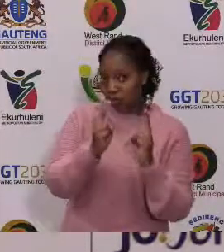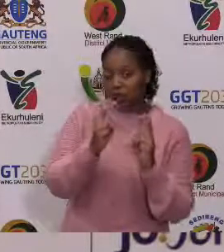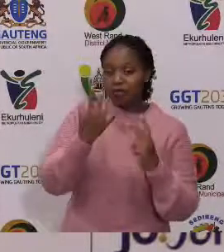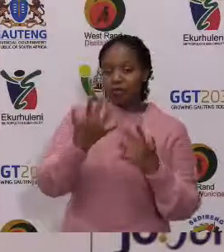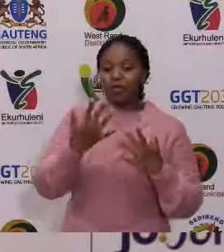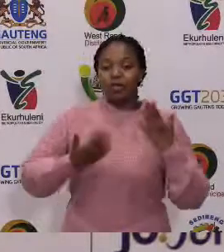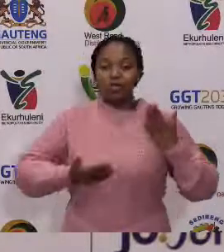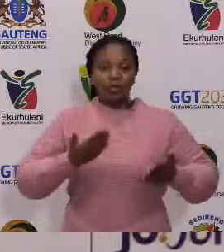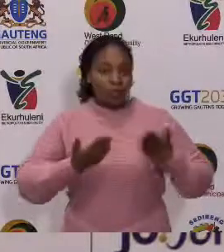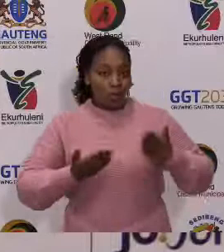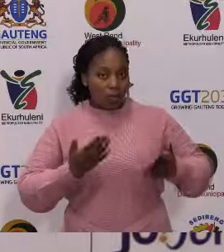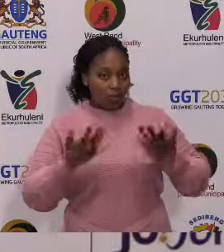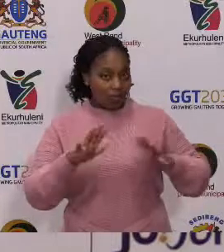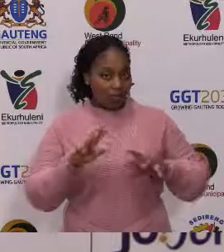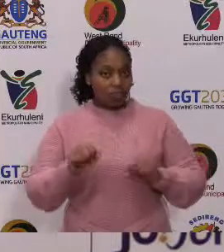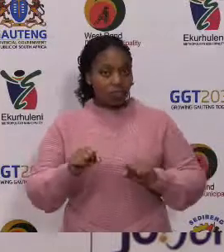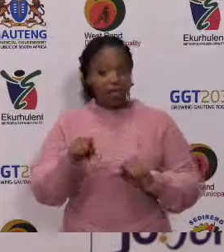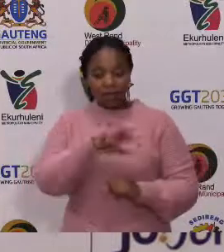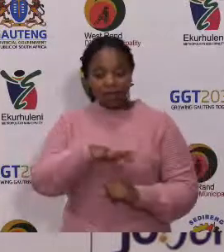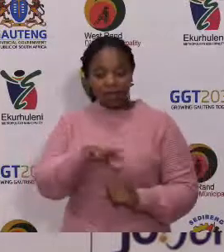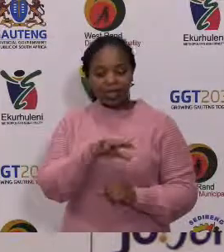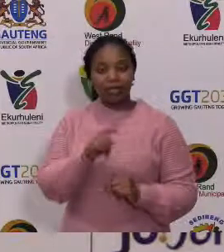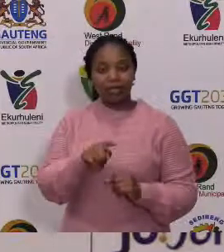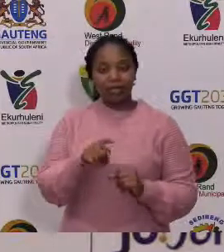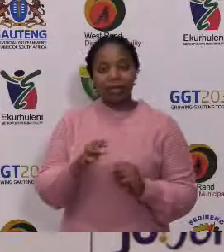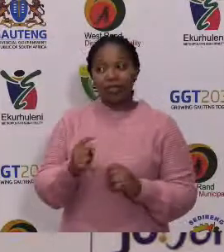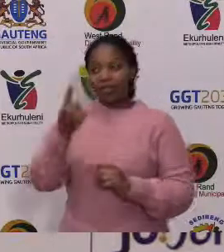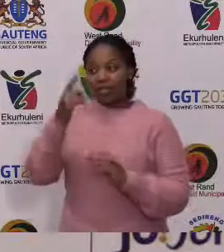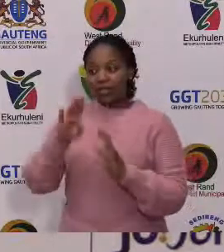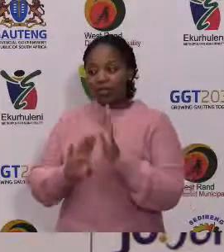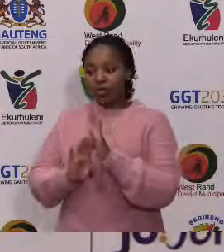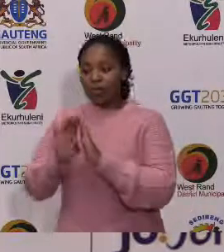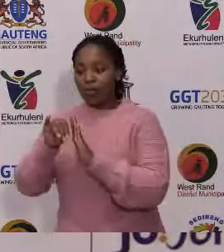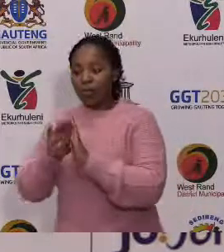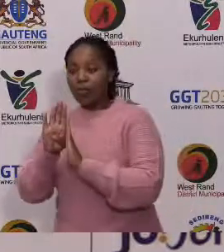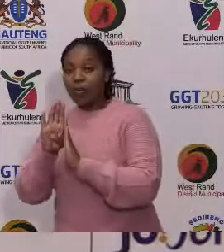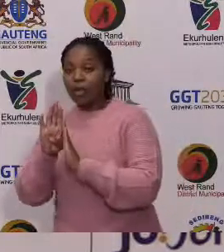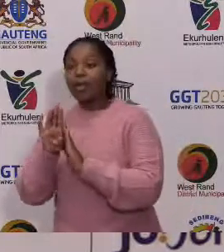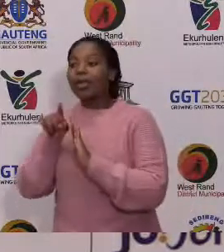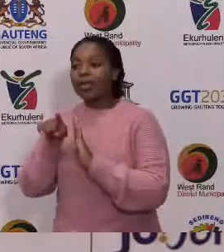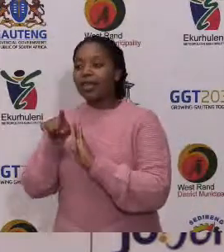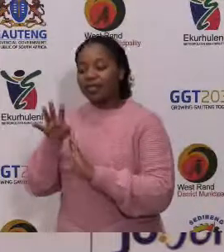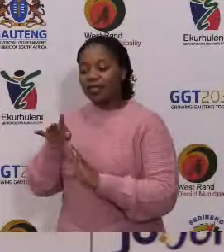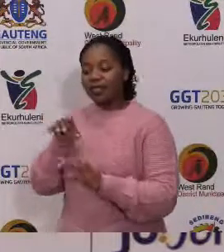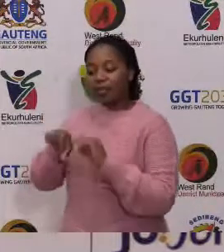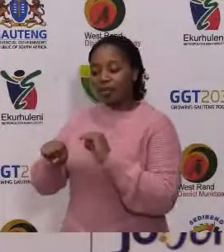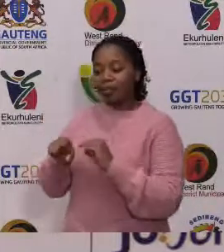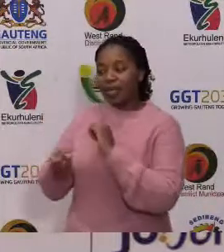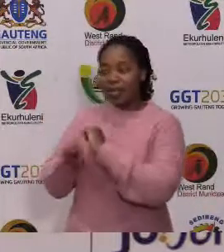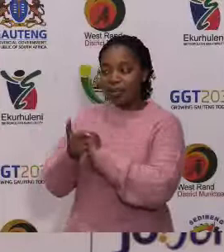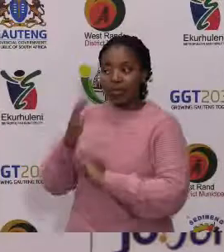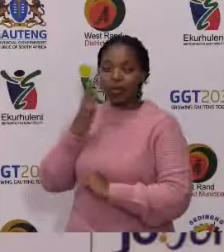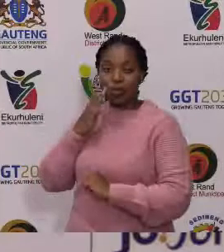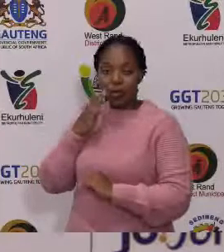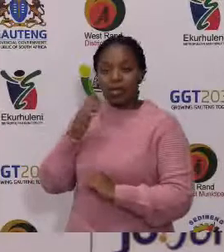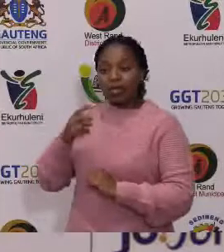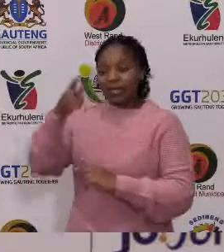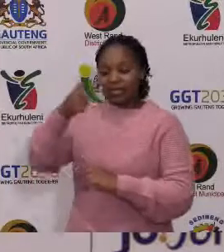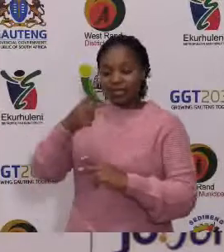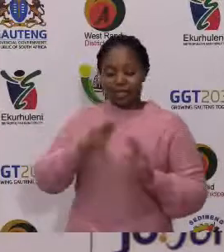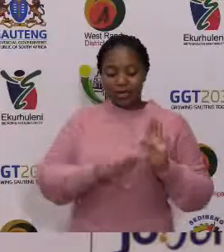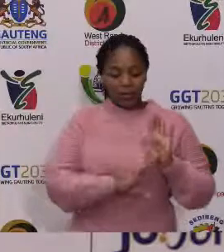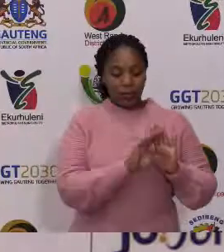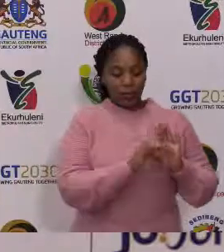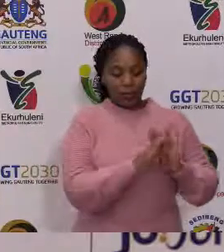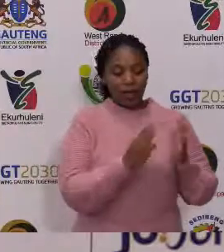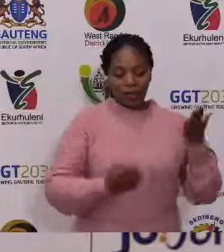largely infections that took place during the course of the first wave, with some of the infections that have taken place during the course of the second wave. But the